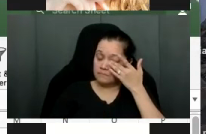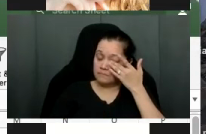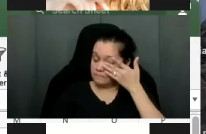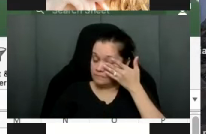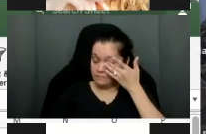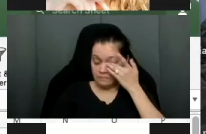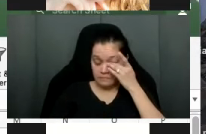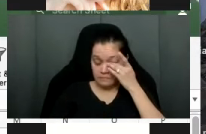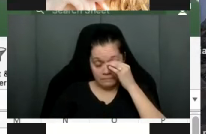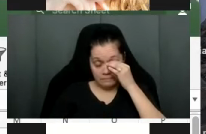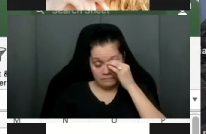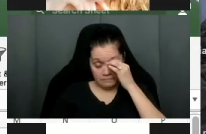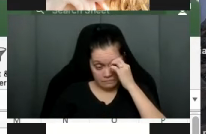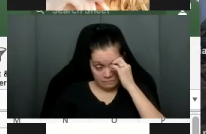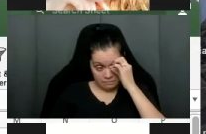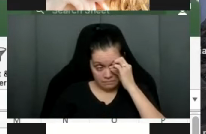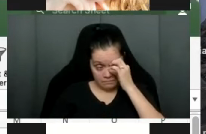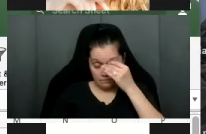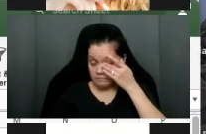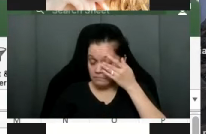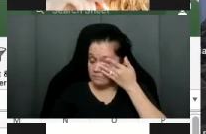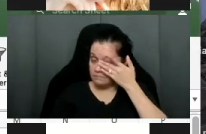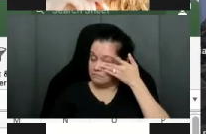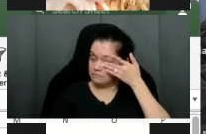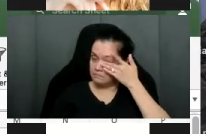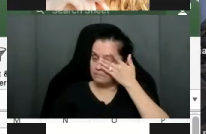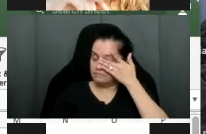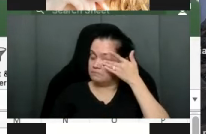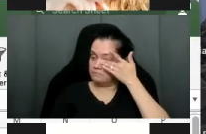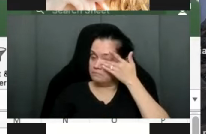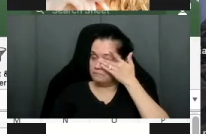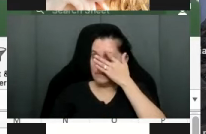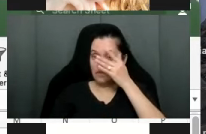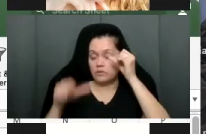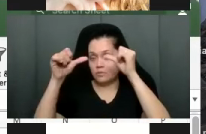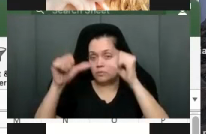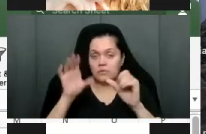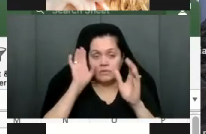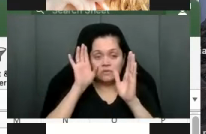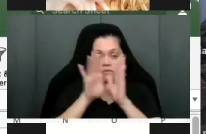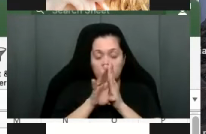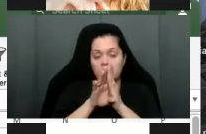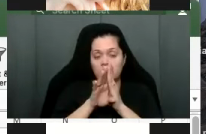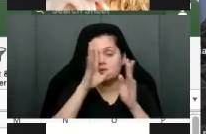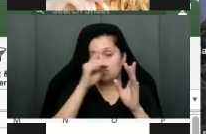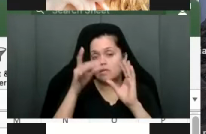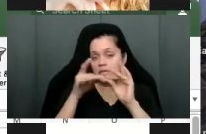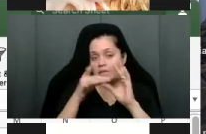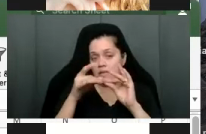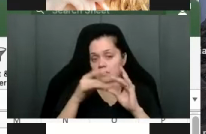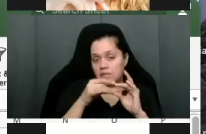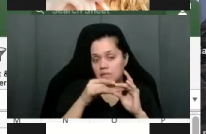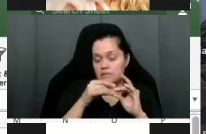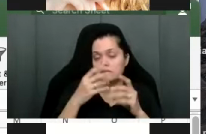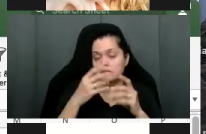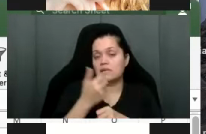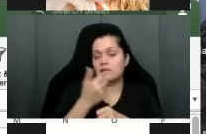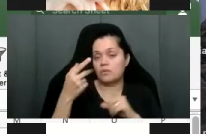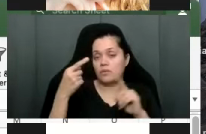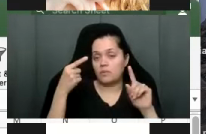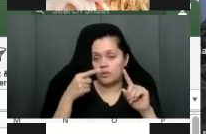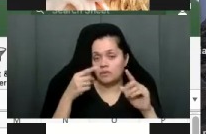You can go to the discussion board for a chapter and you can post a photo and a comment to earn 3